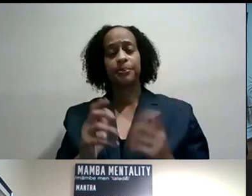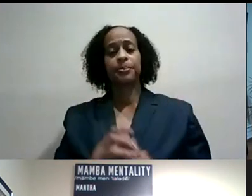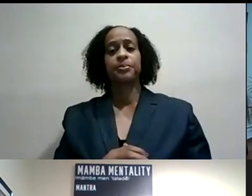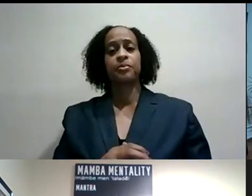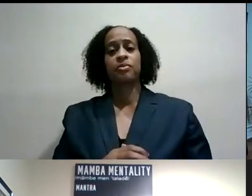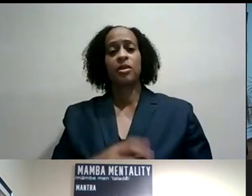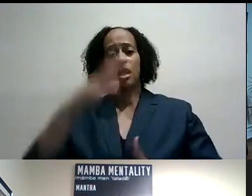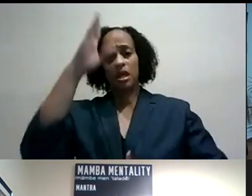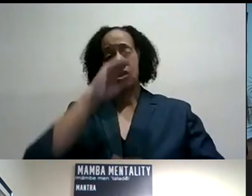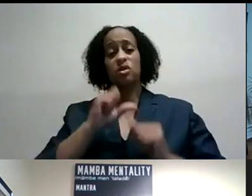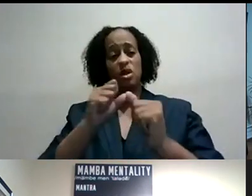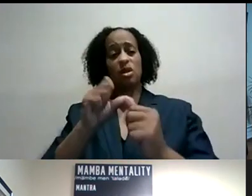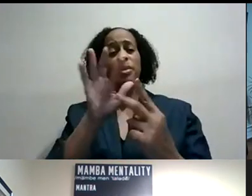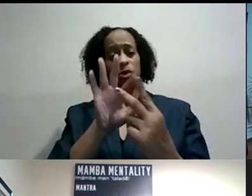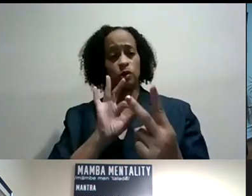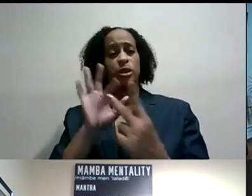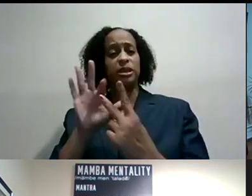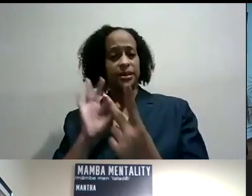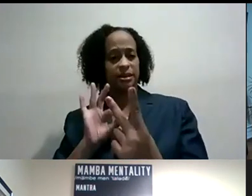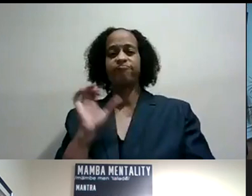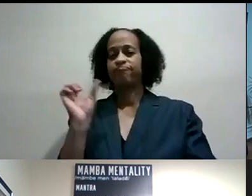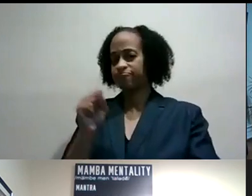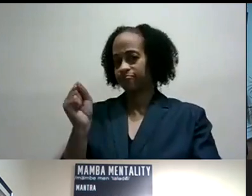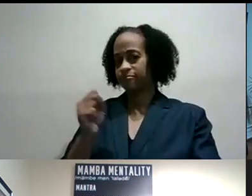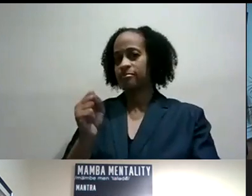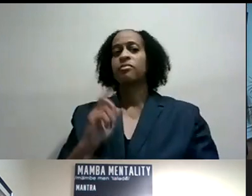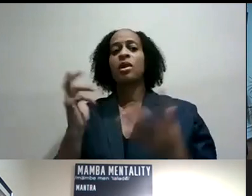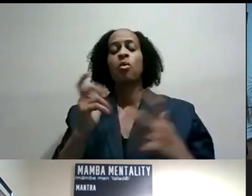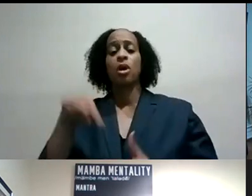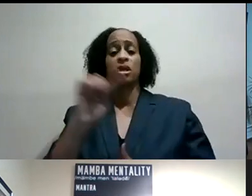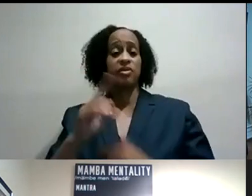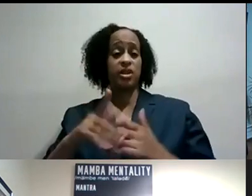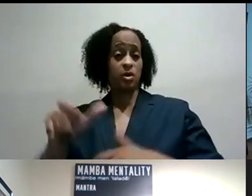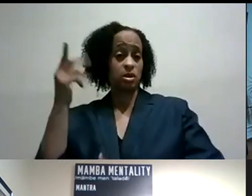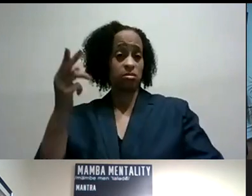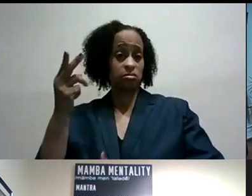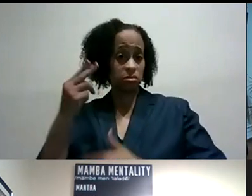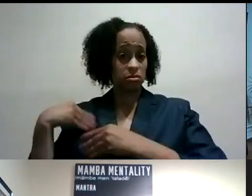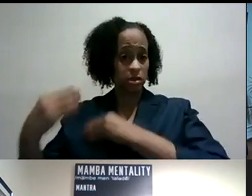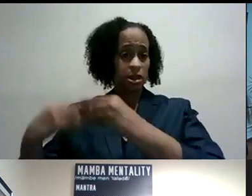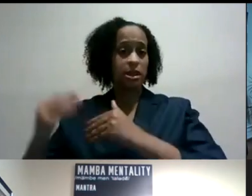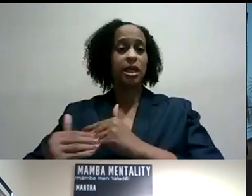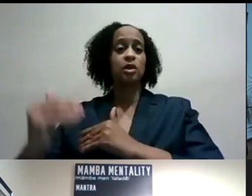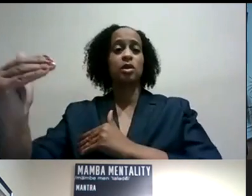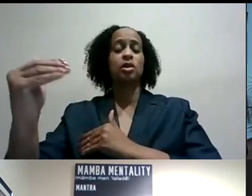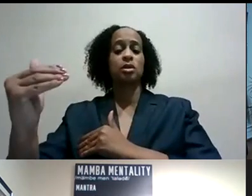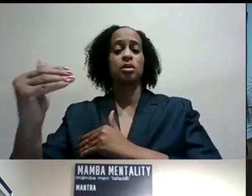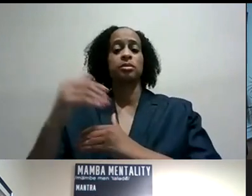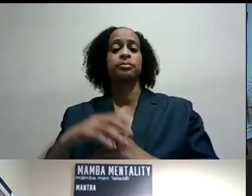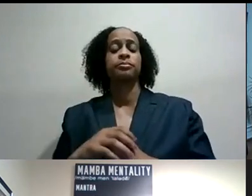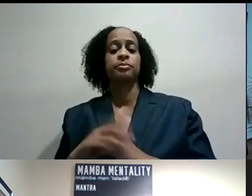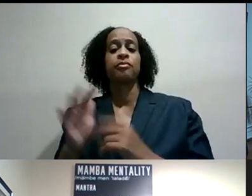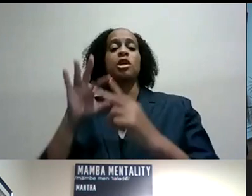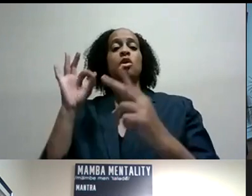is still about choice, isn't it? Yes. One of those lineages chose to